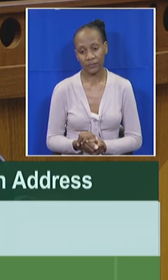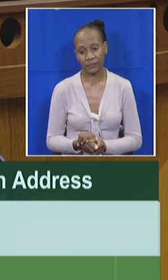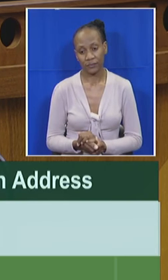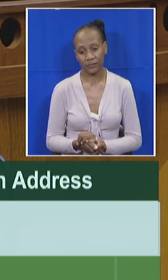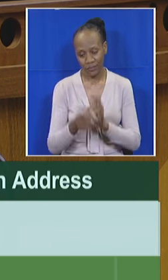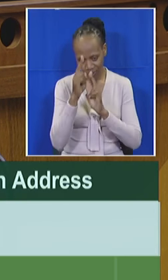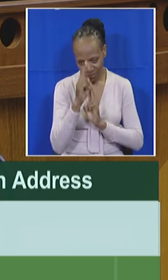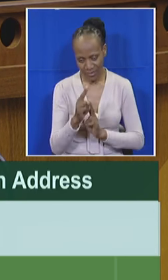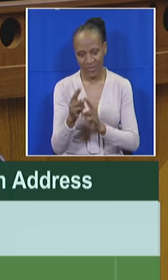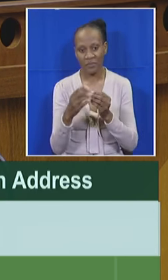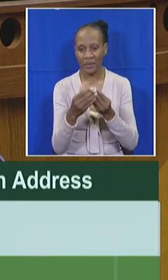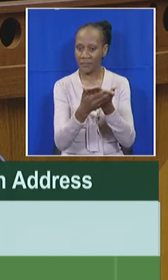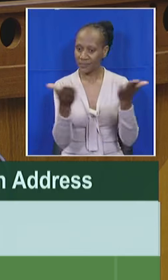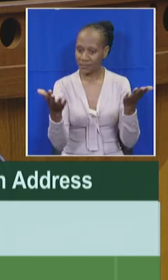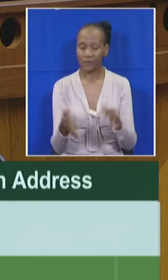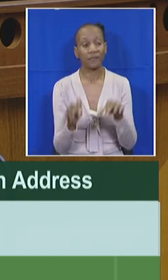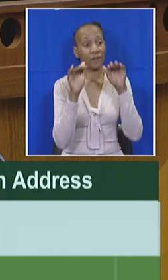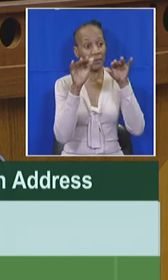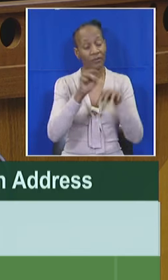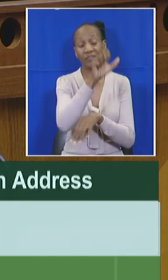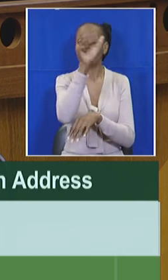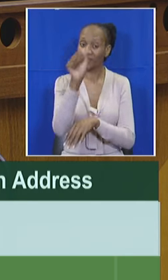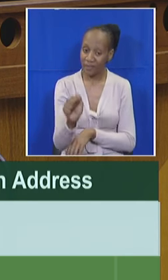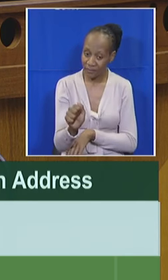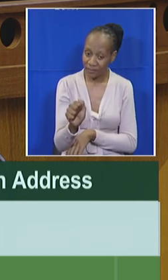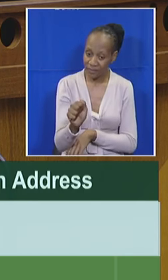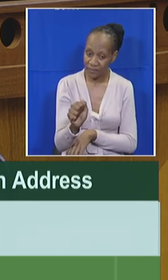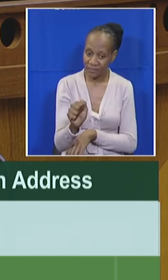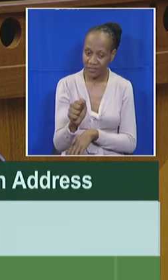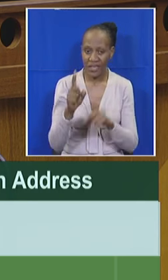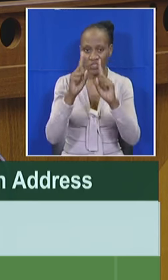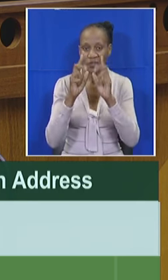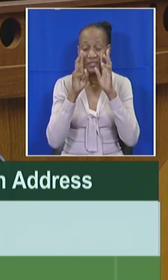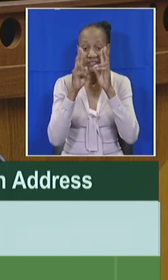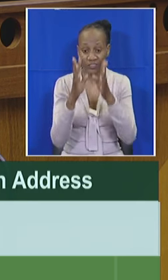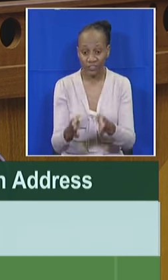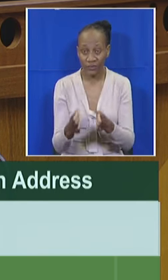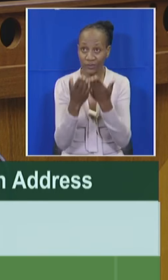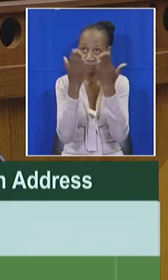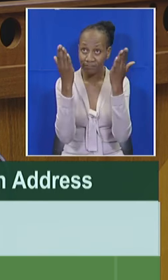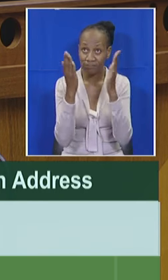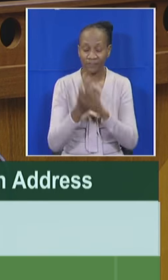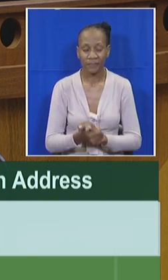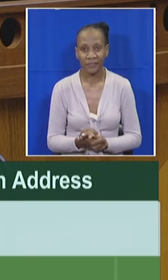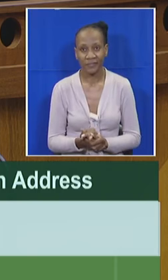Honorable Members, fellow South Africans, special guests,